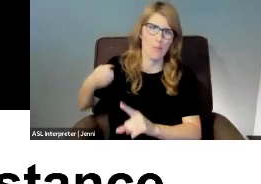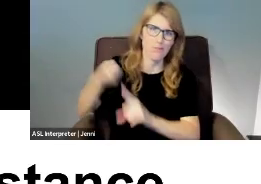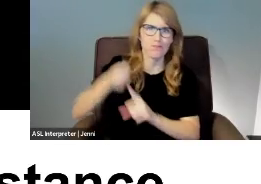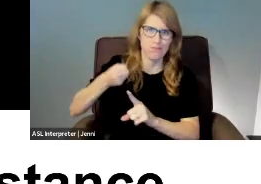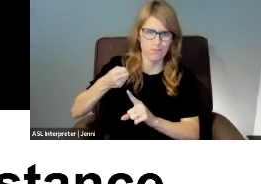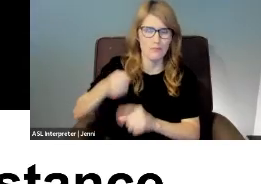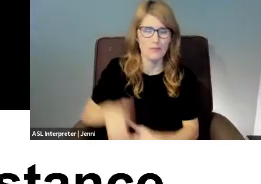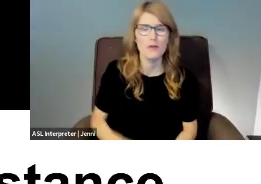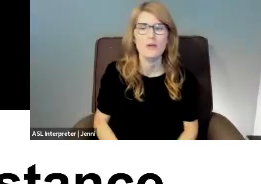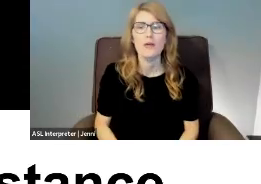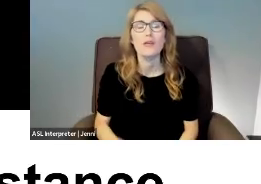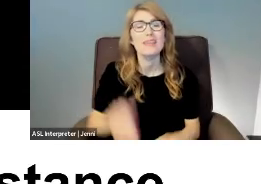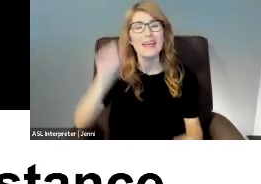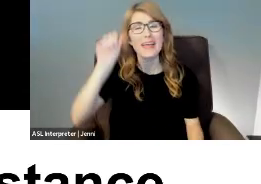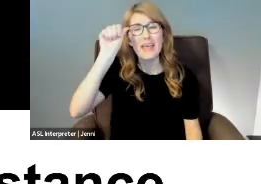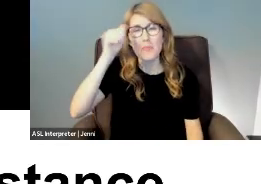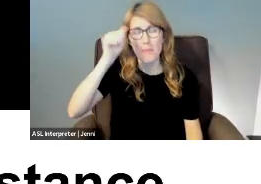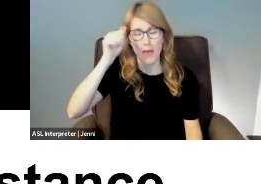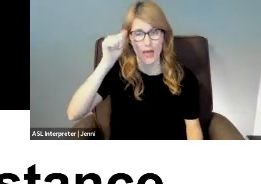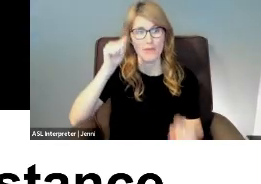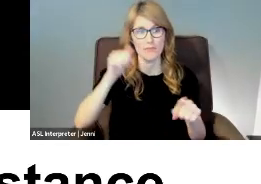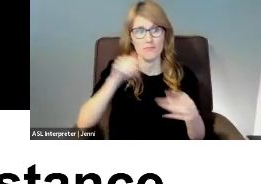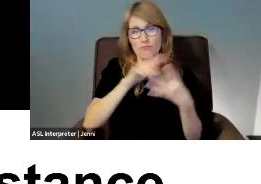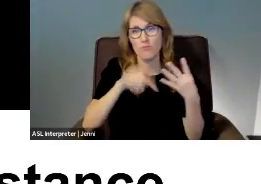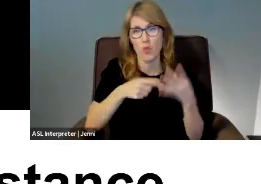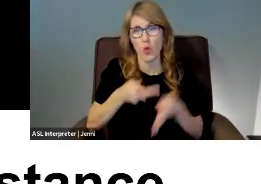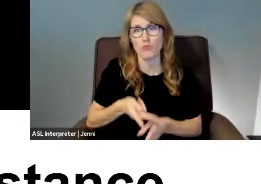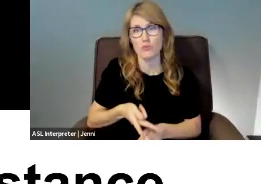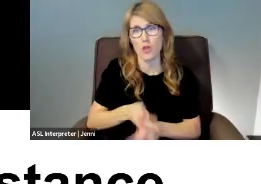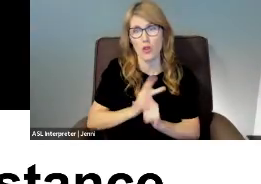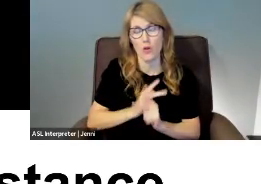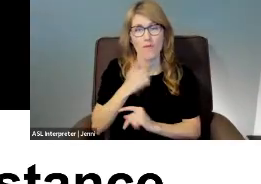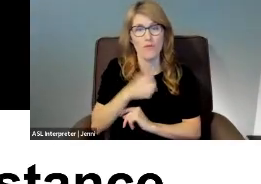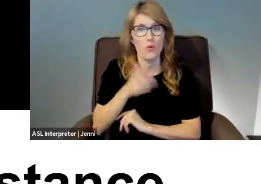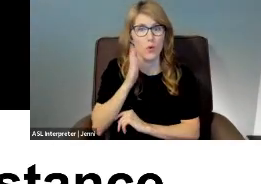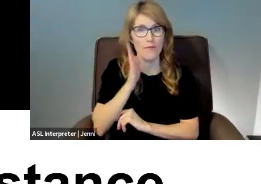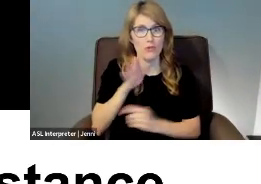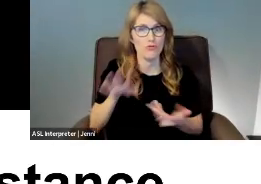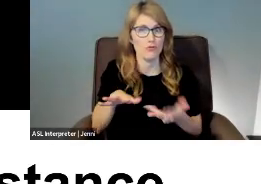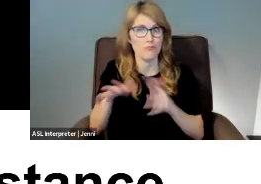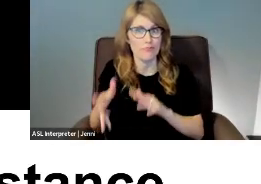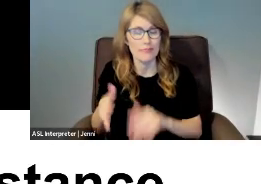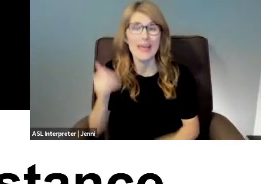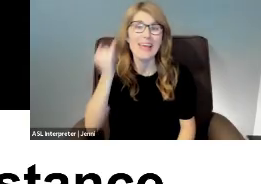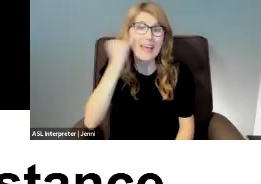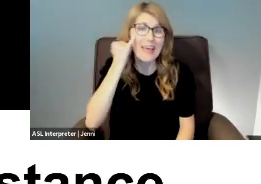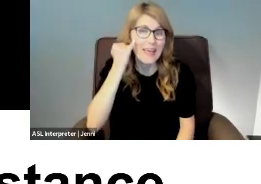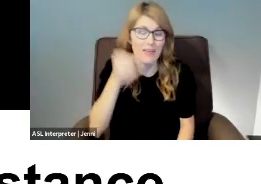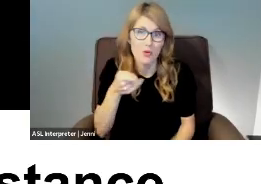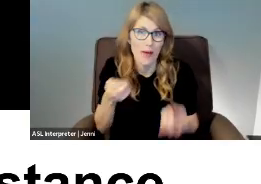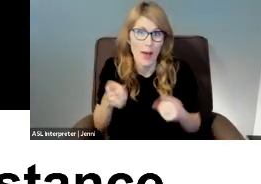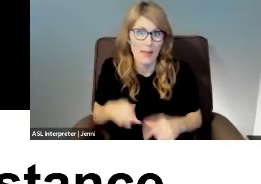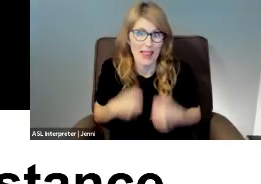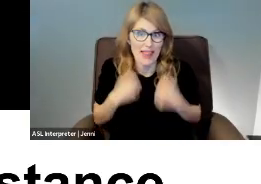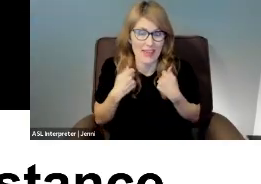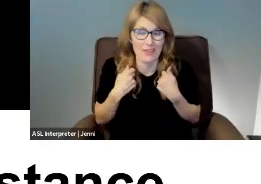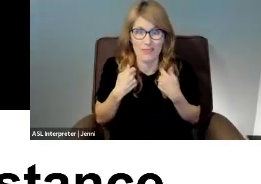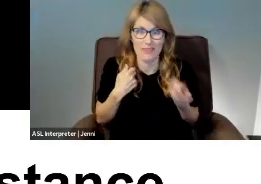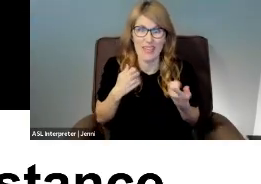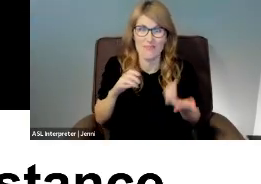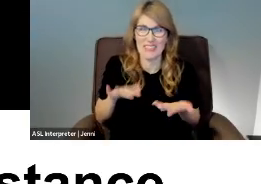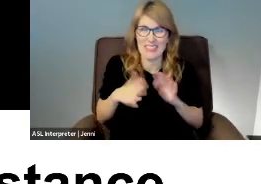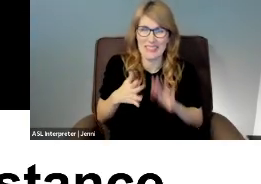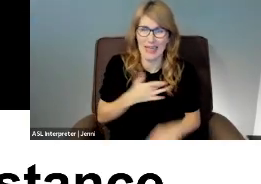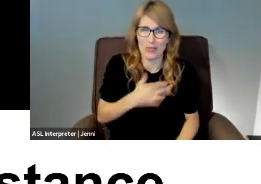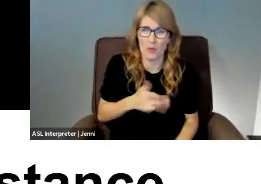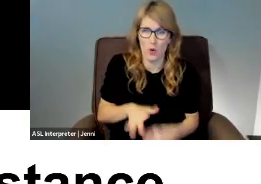So keep in mind those loans for future disasters. If you live in a disaster-prone area, keep in mind you can apply